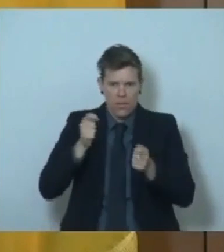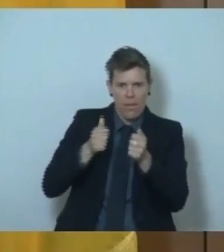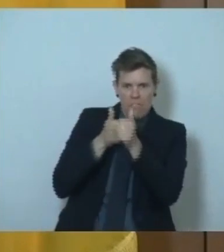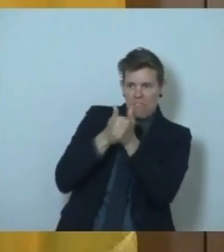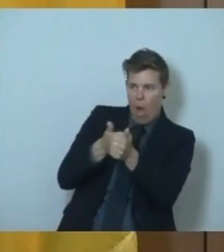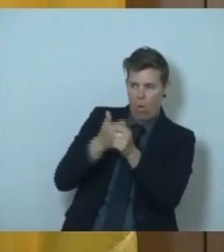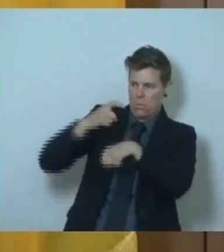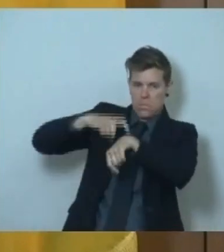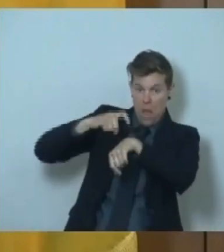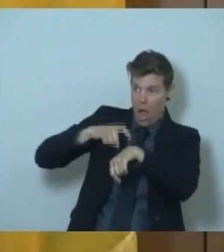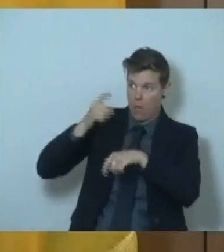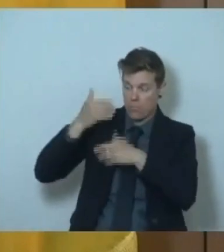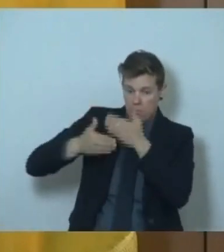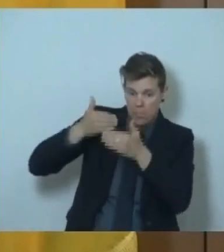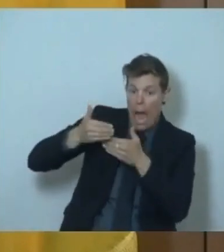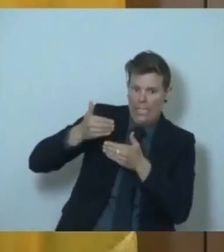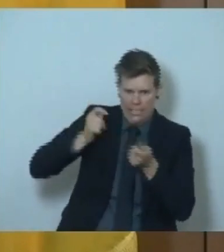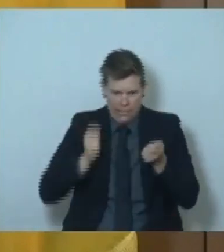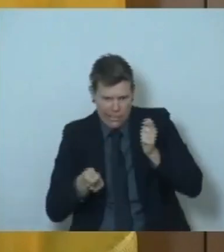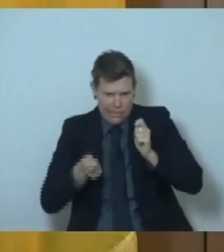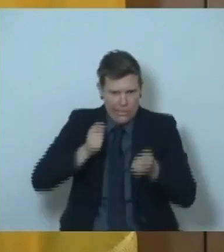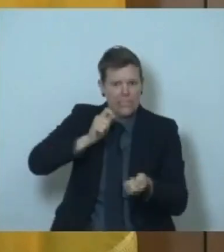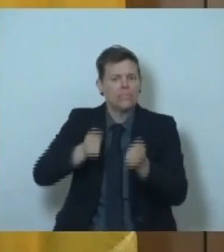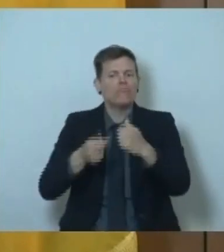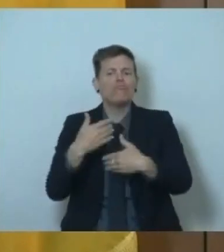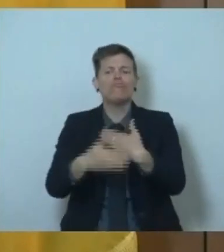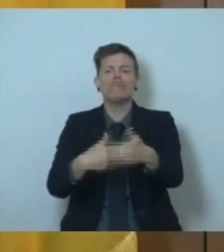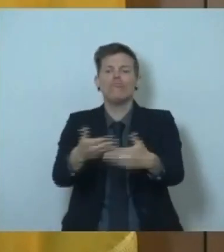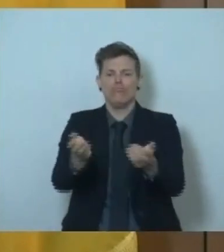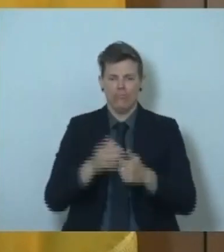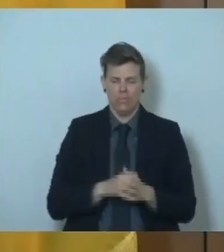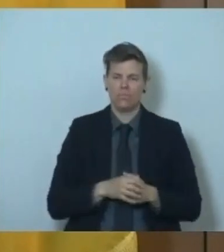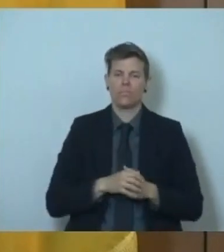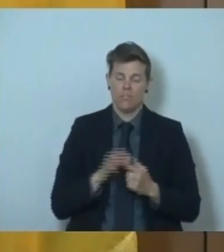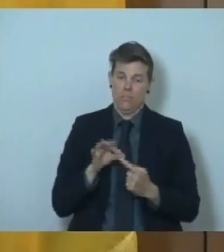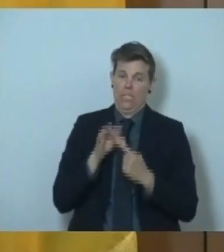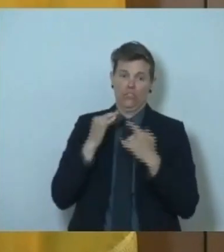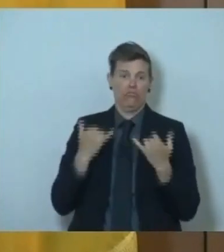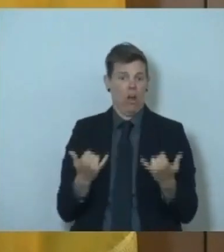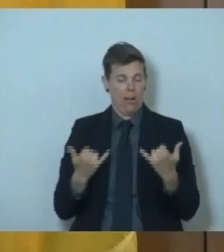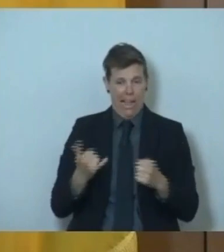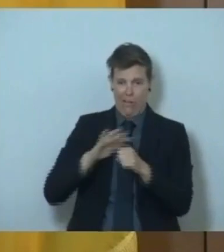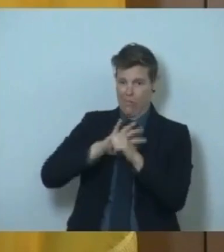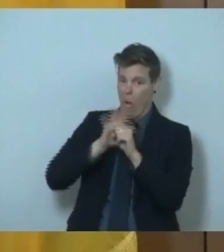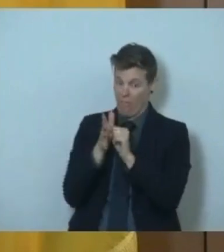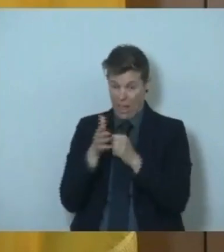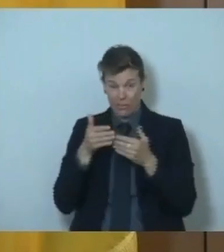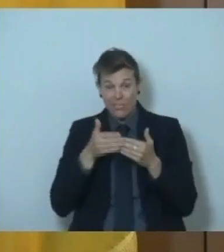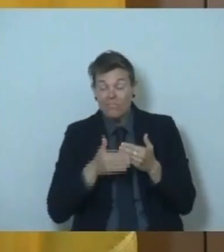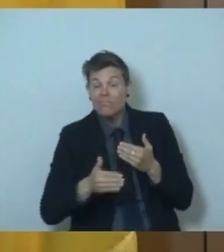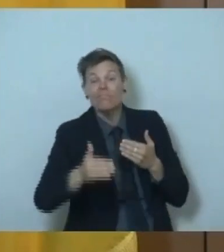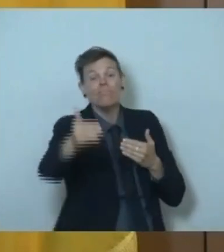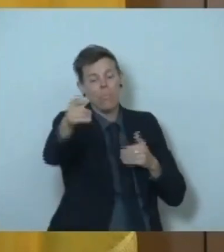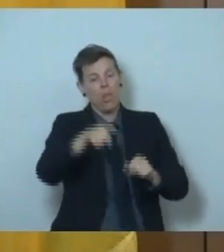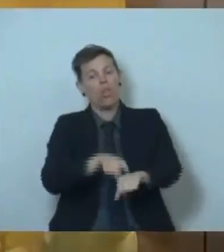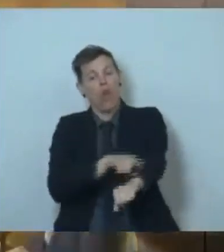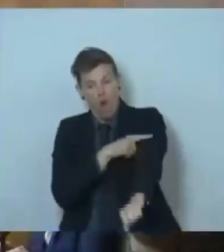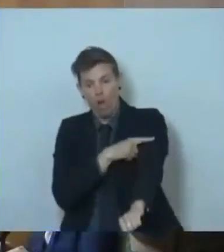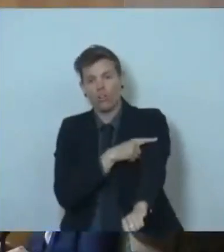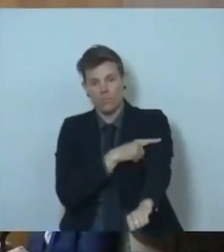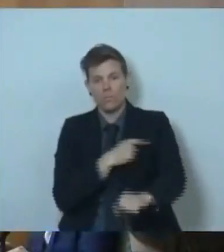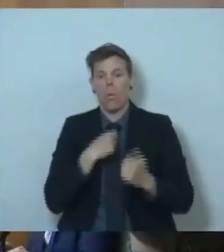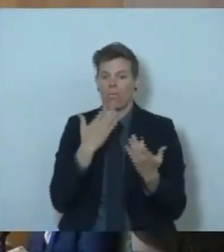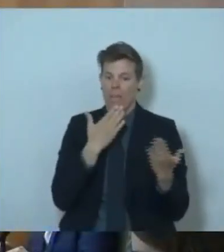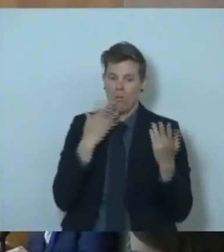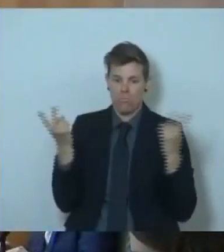living in a COVID world for the foreseeable future. So I want to thank them both. Next question. Thank